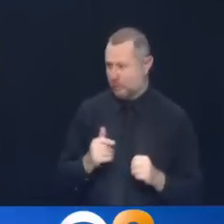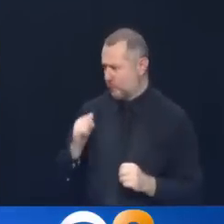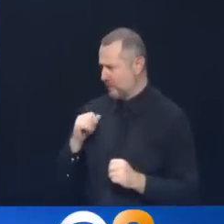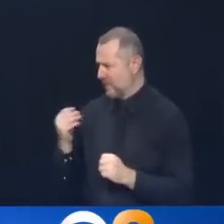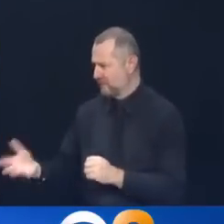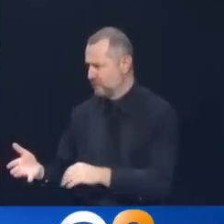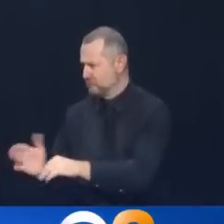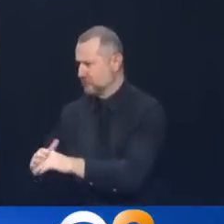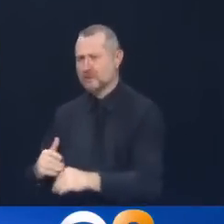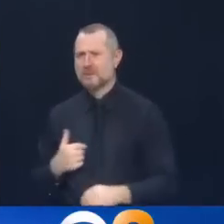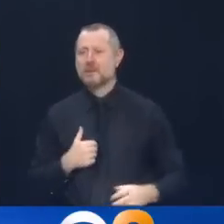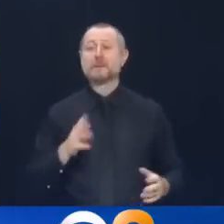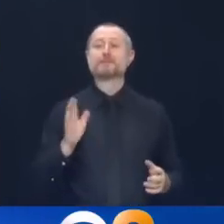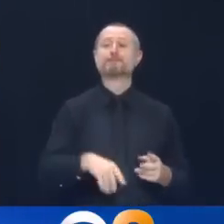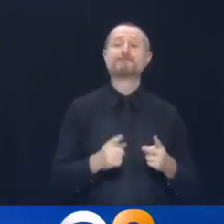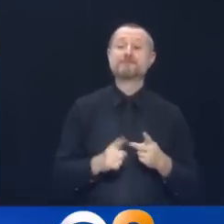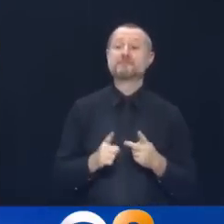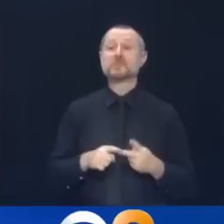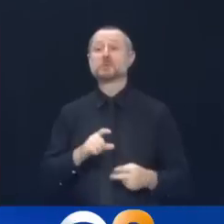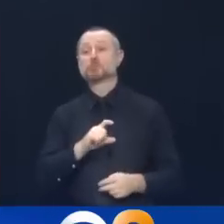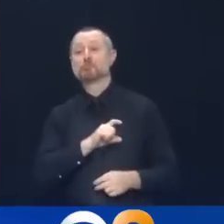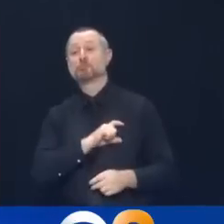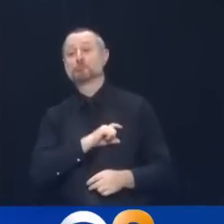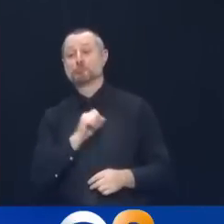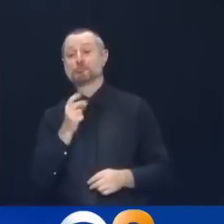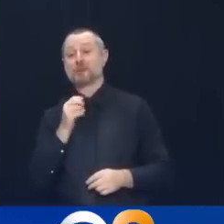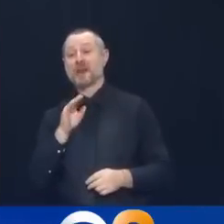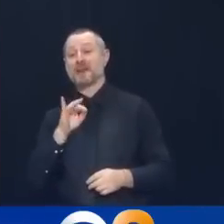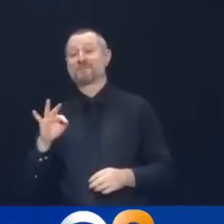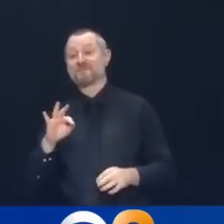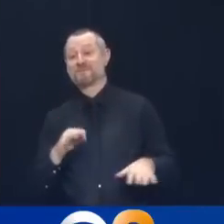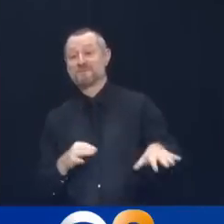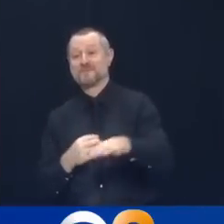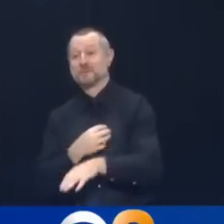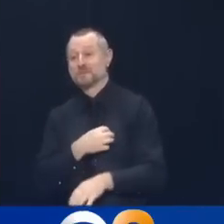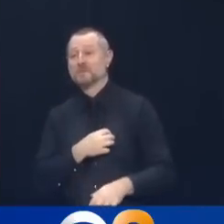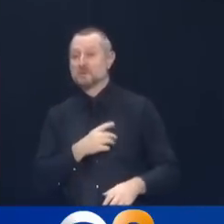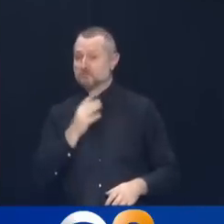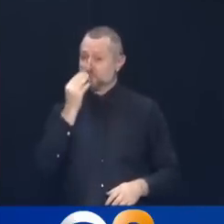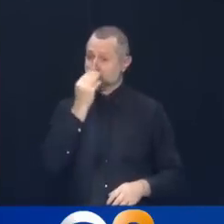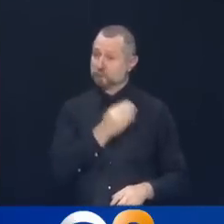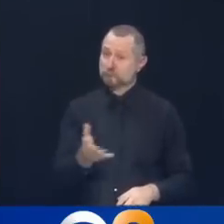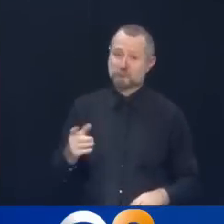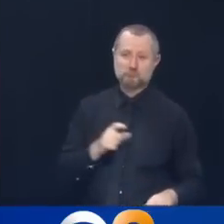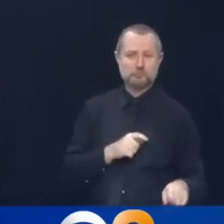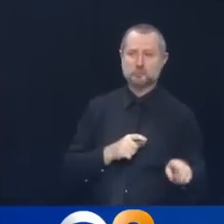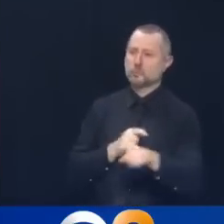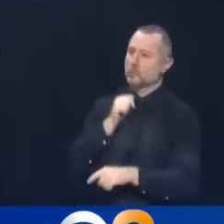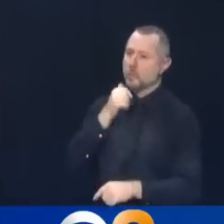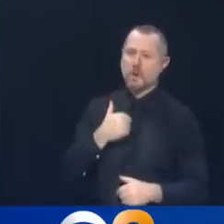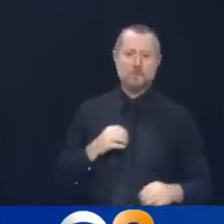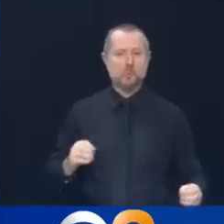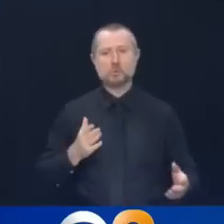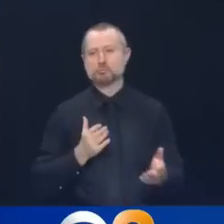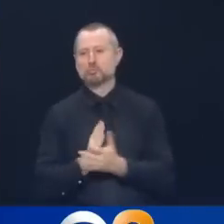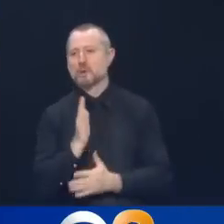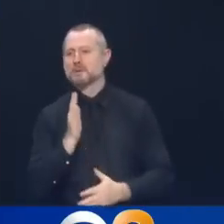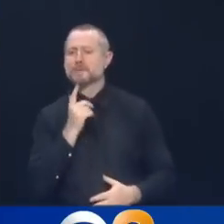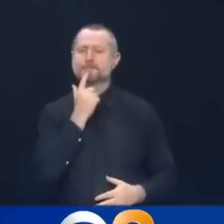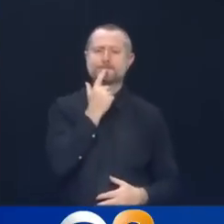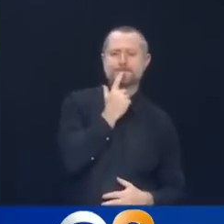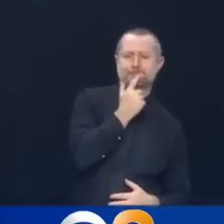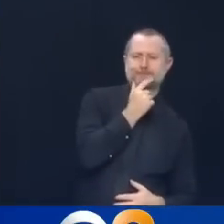don't believe as a law enforcement officer you have a right to pick and choose